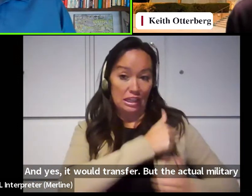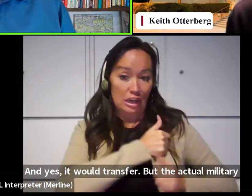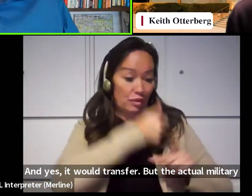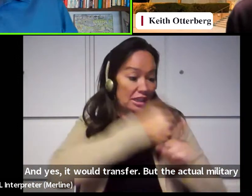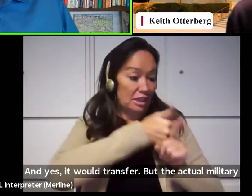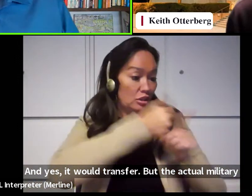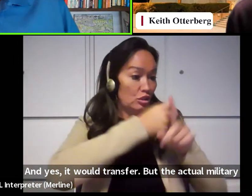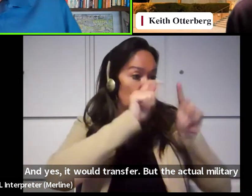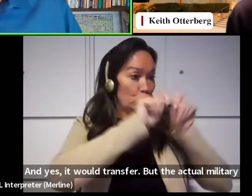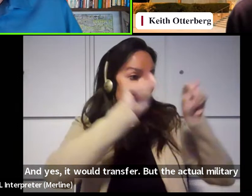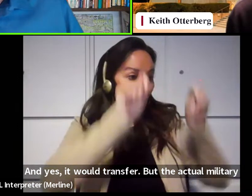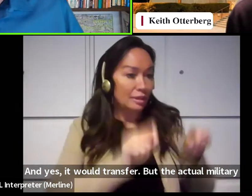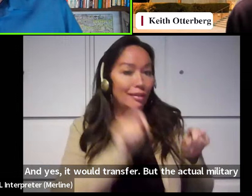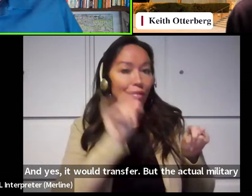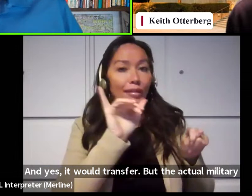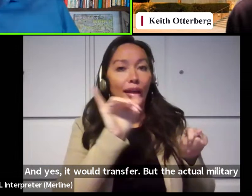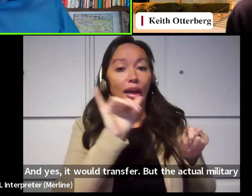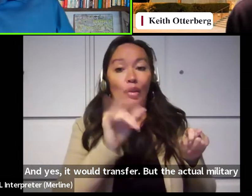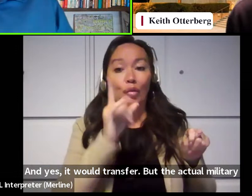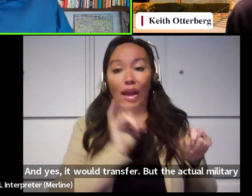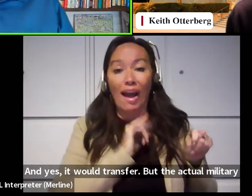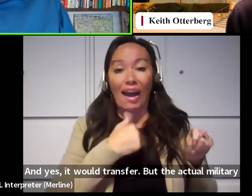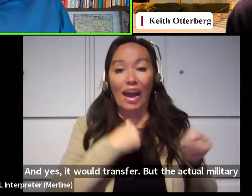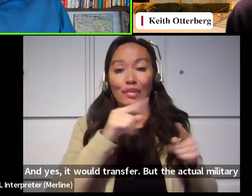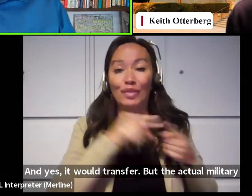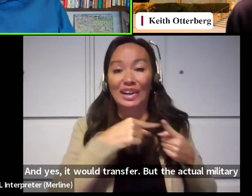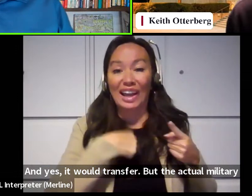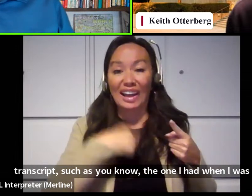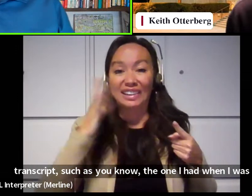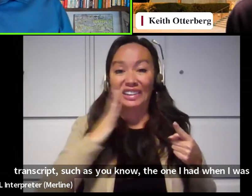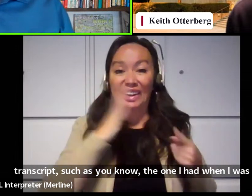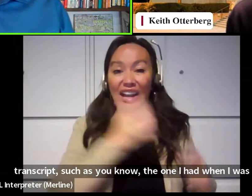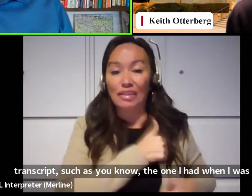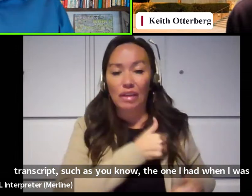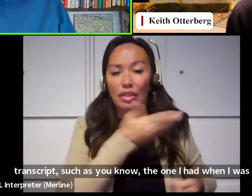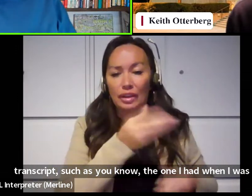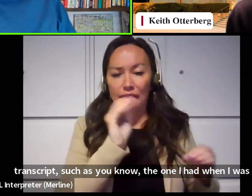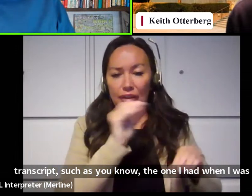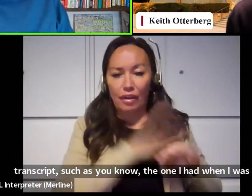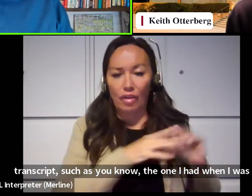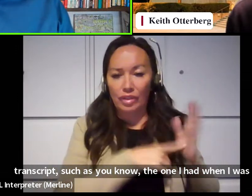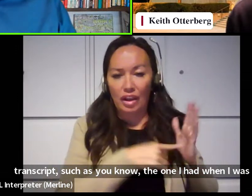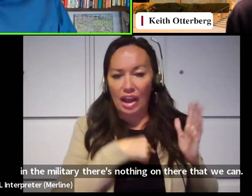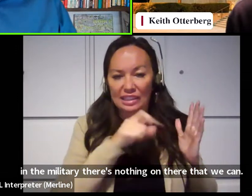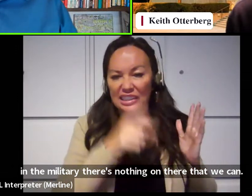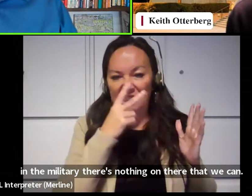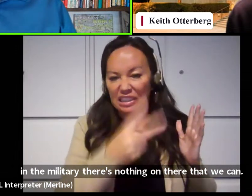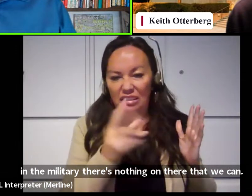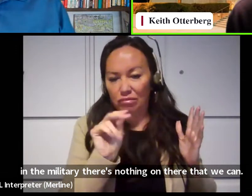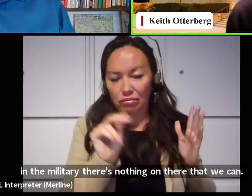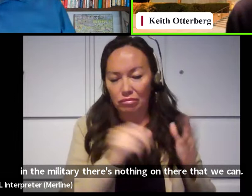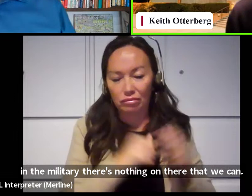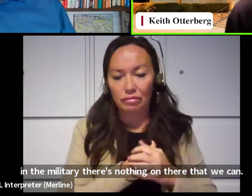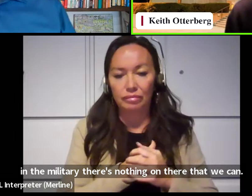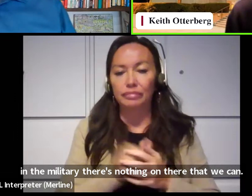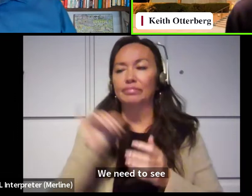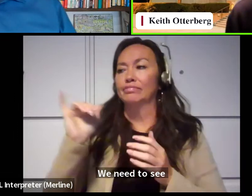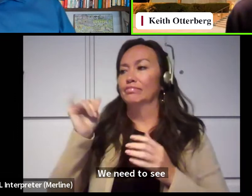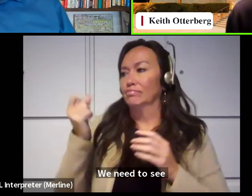such as the one I had when I was in the military, there's nothing on there that we need to see. Got it.